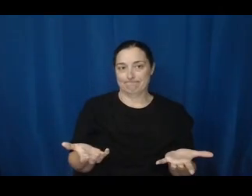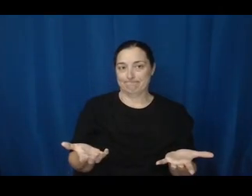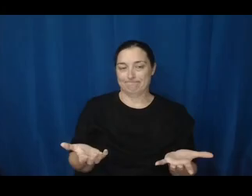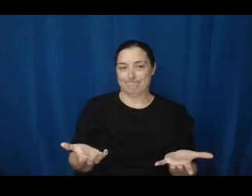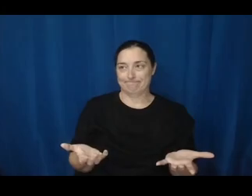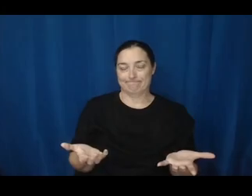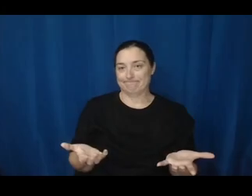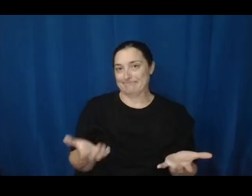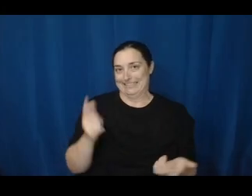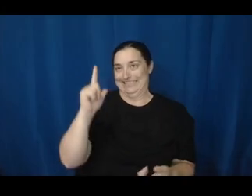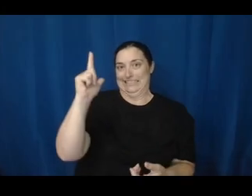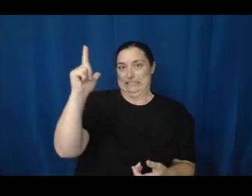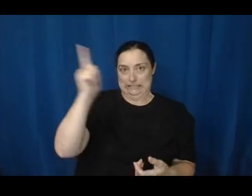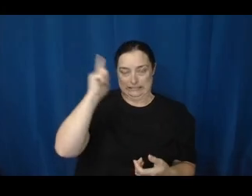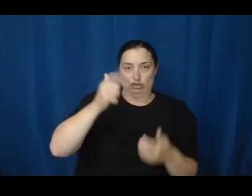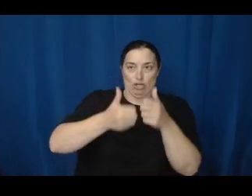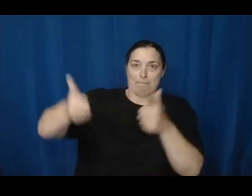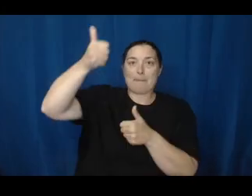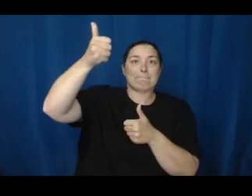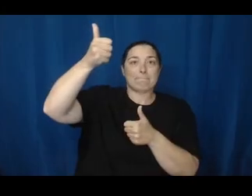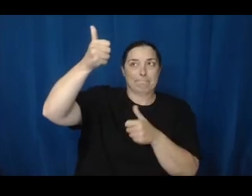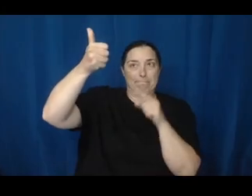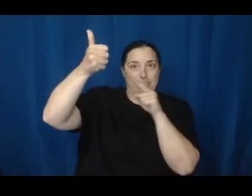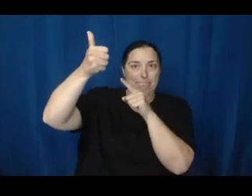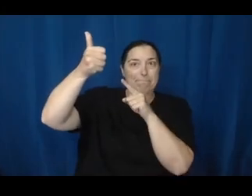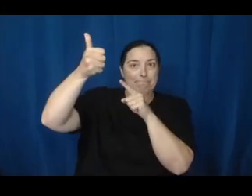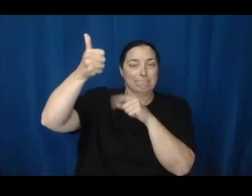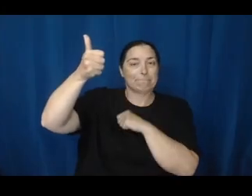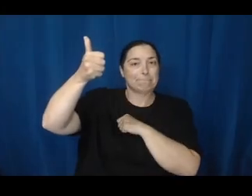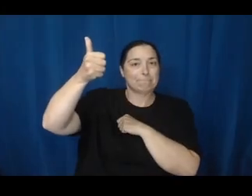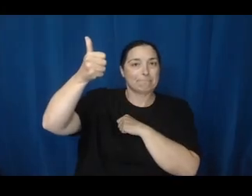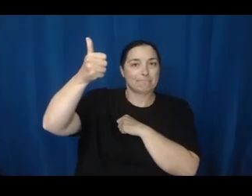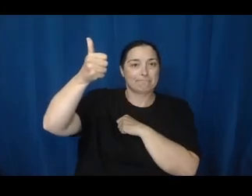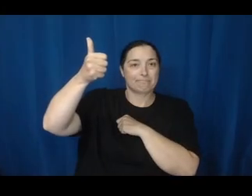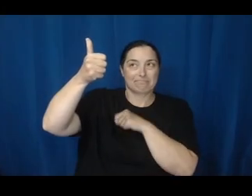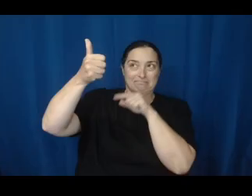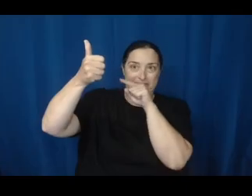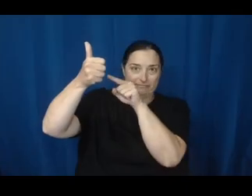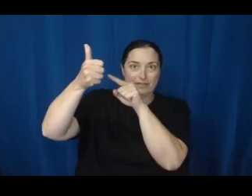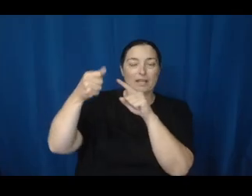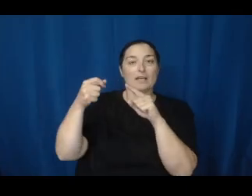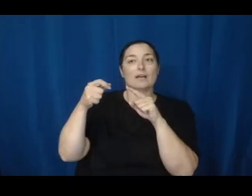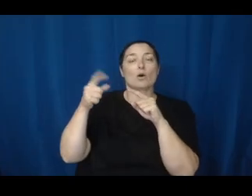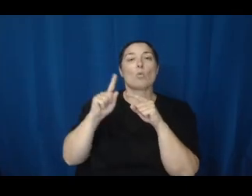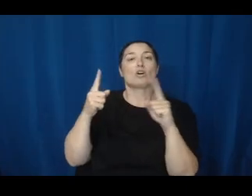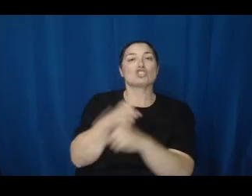the teachers are the only ones who are asked what kind of change they want to see